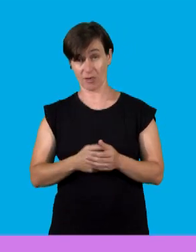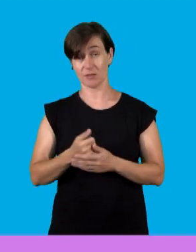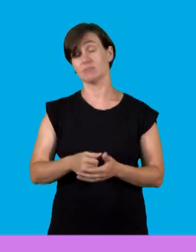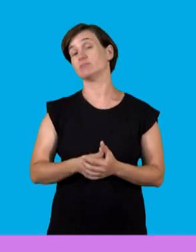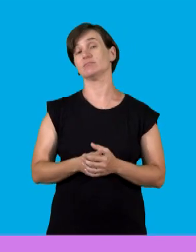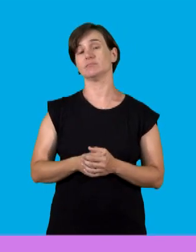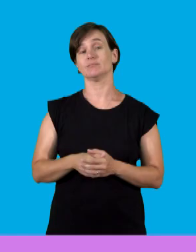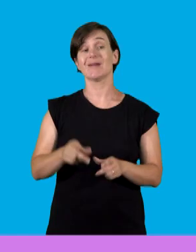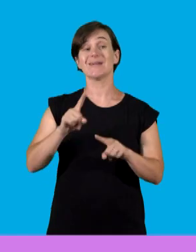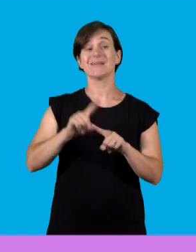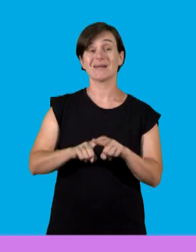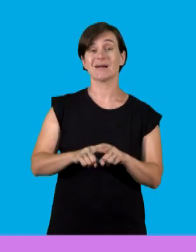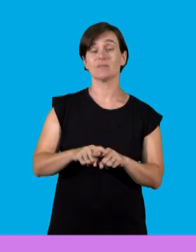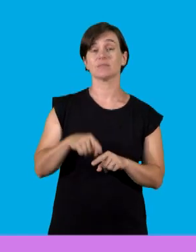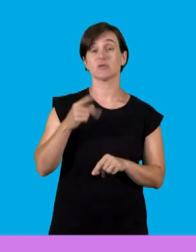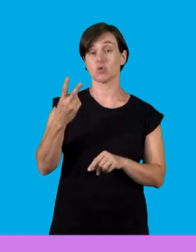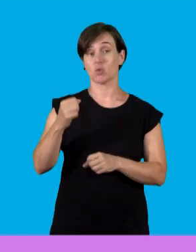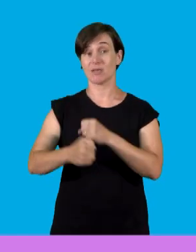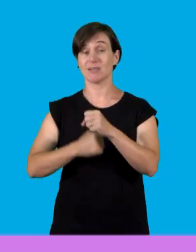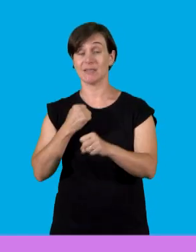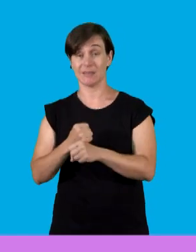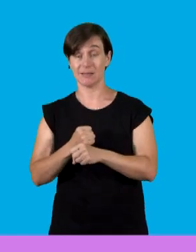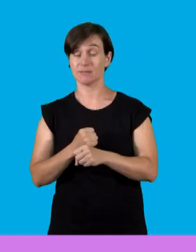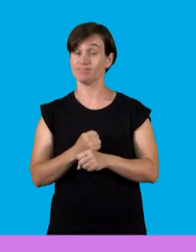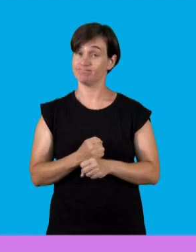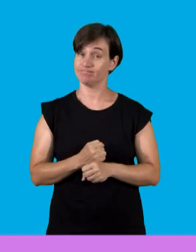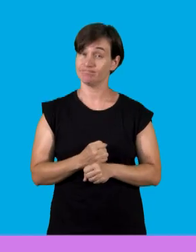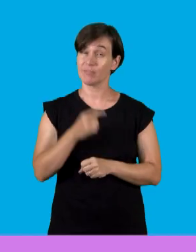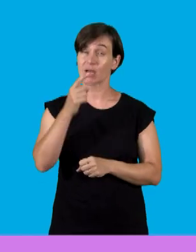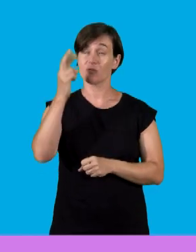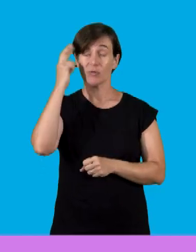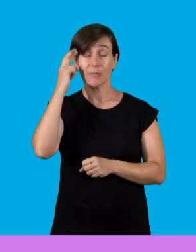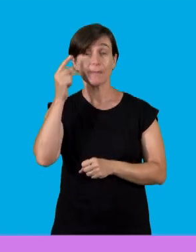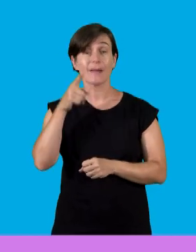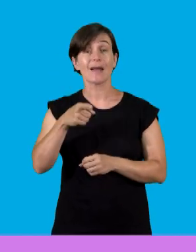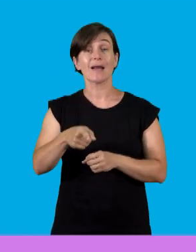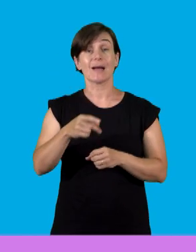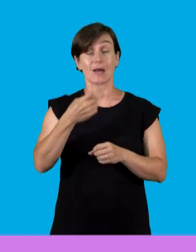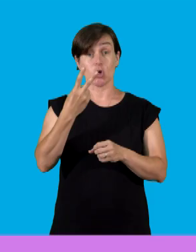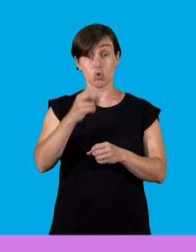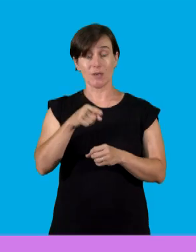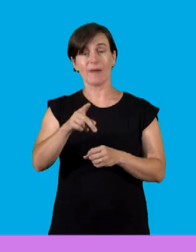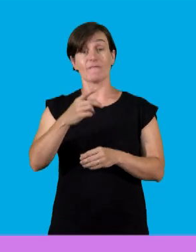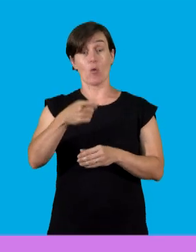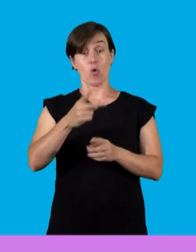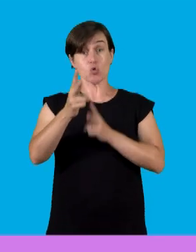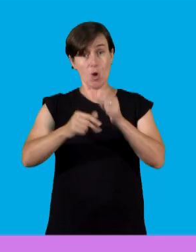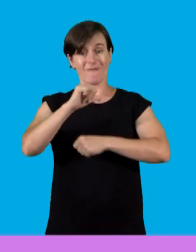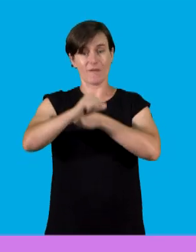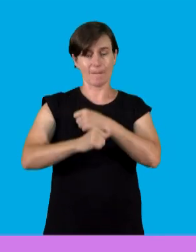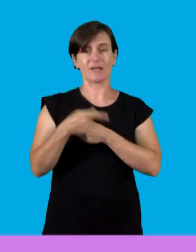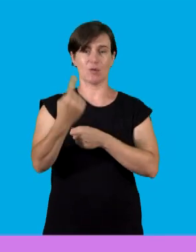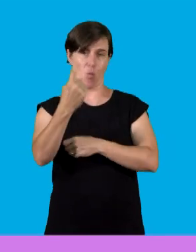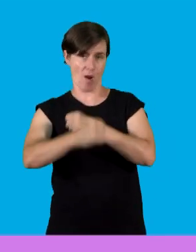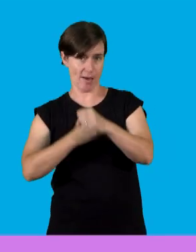15,745 rand multiplied by 20 years. But remember, it's a monthly payment, so I need to multiply by 12